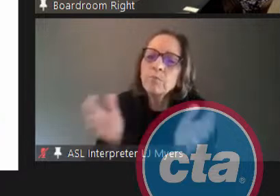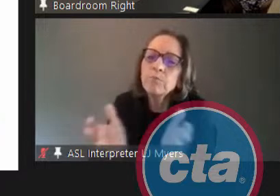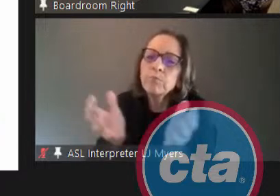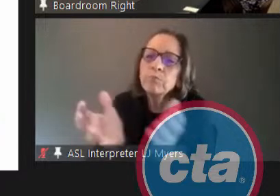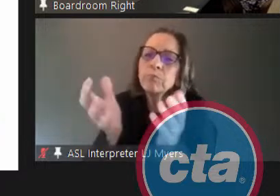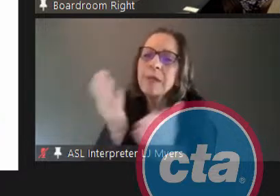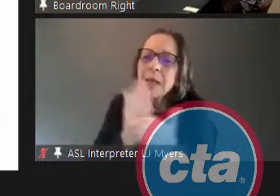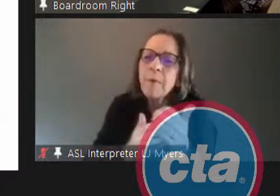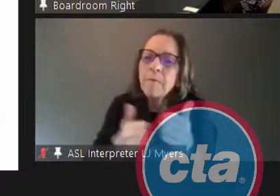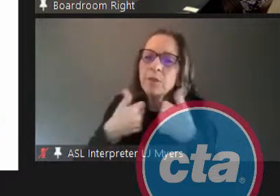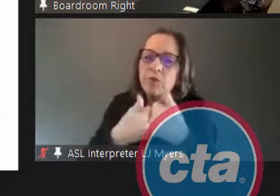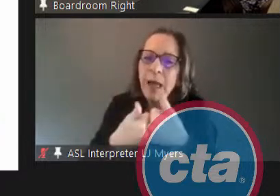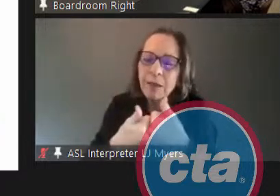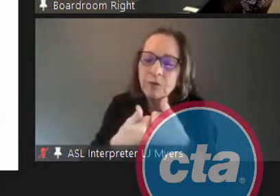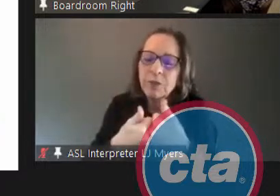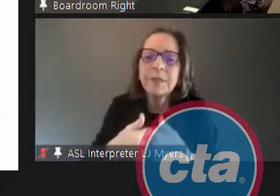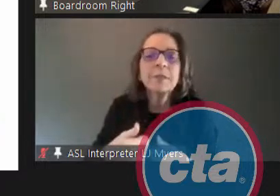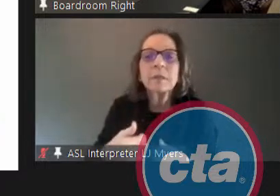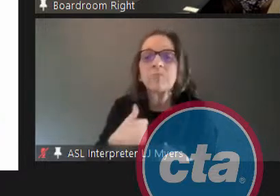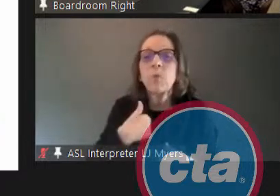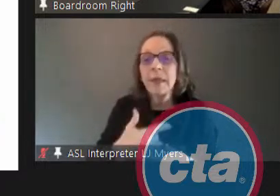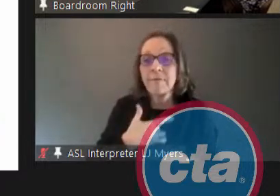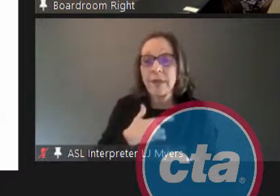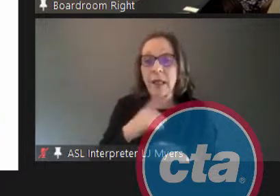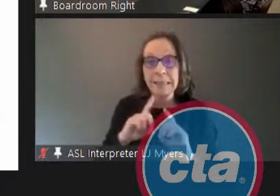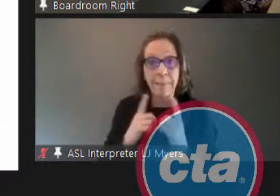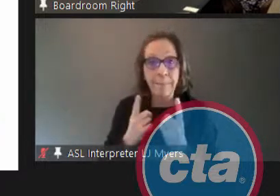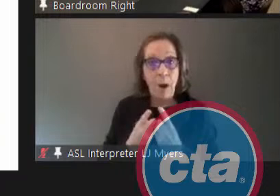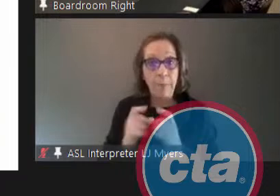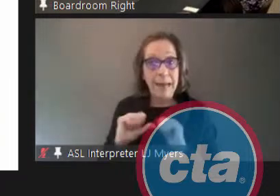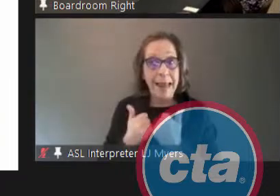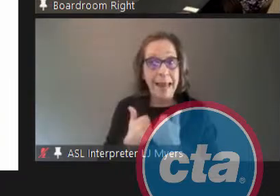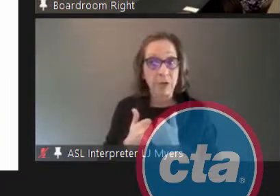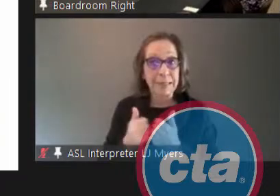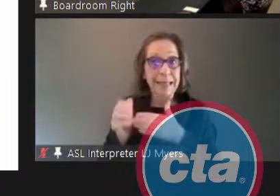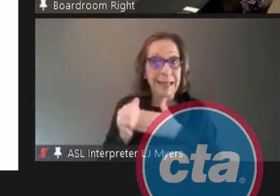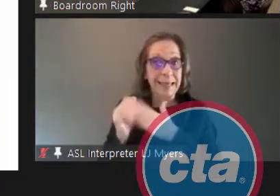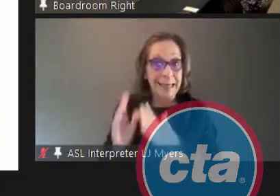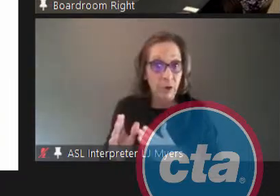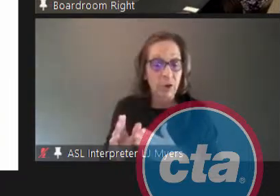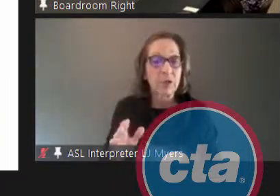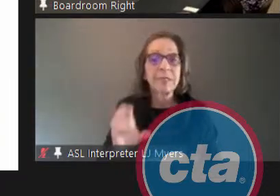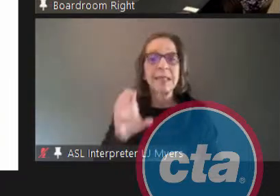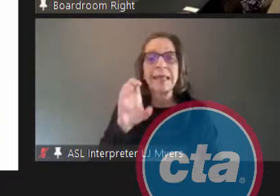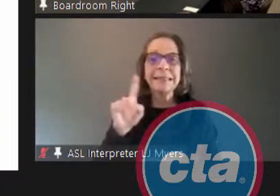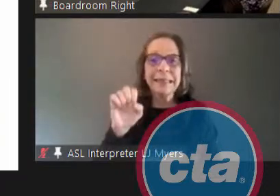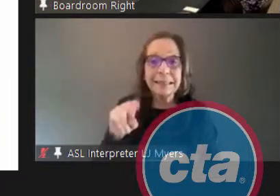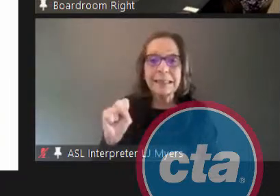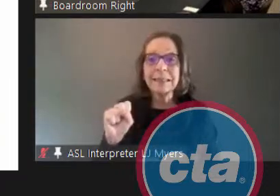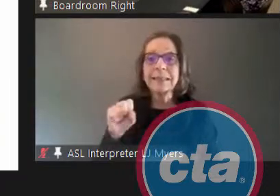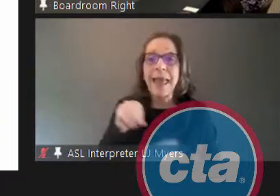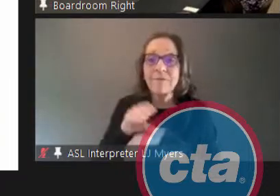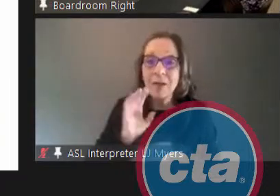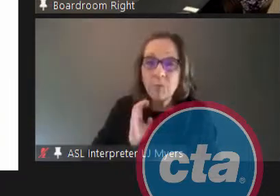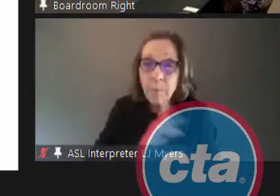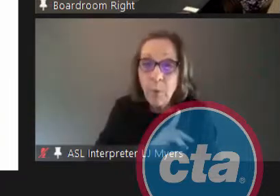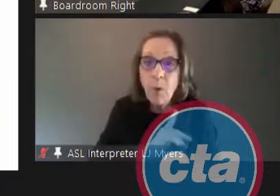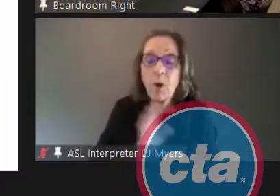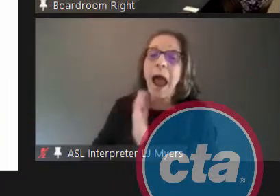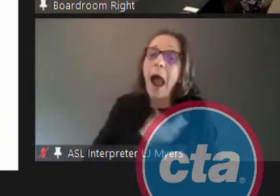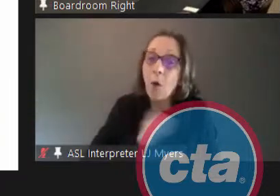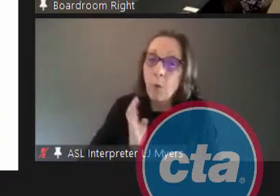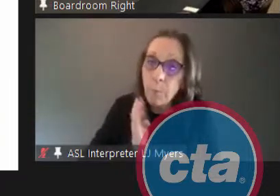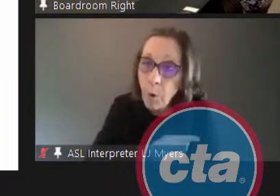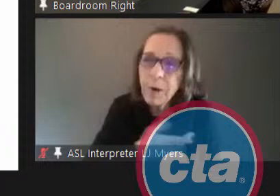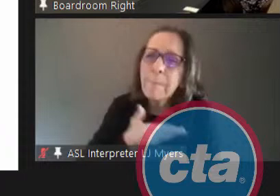like the department and agency leadership, the Citizens Advisory Board, our board, and our riders are best